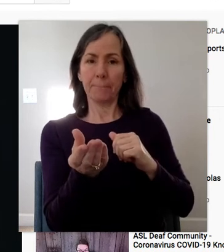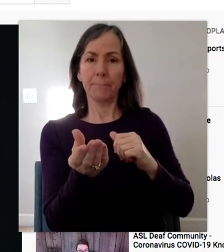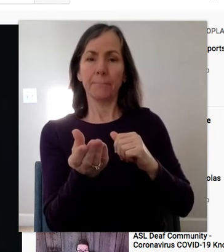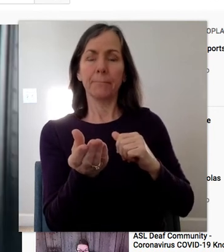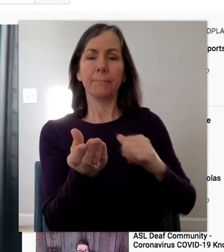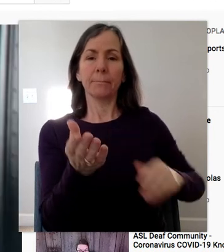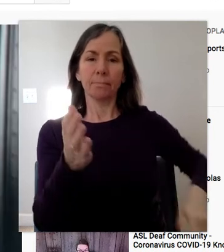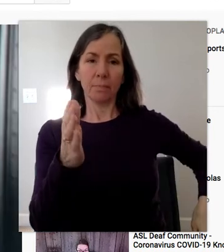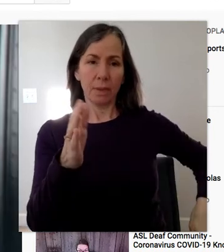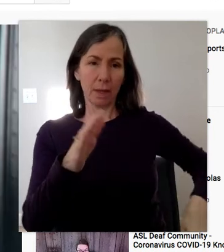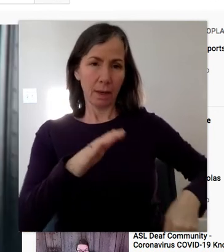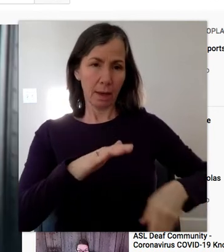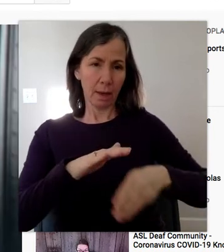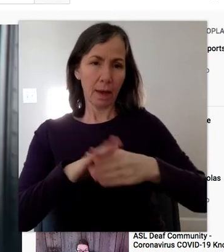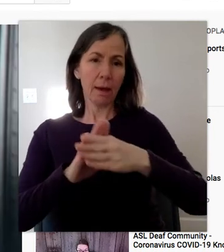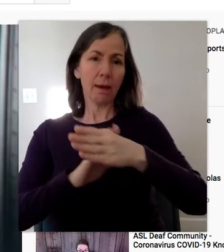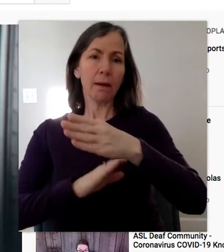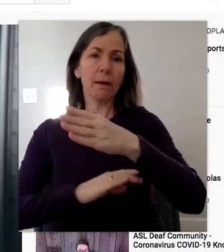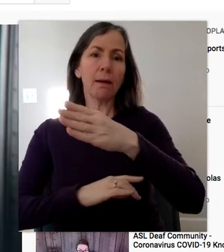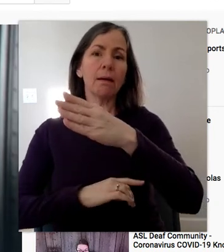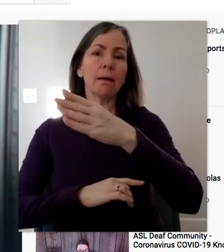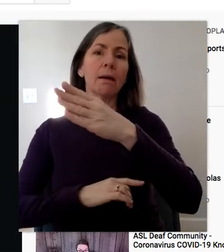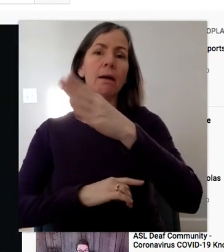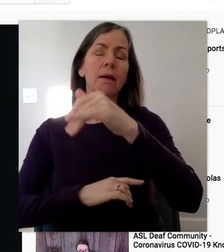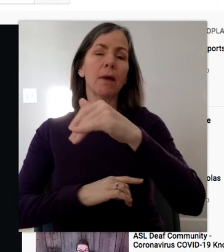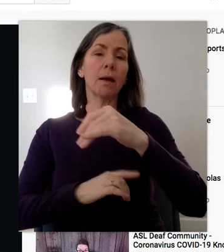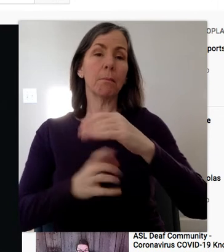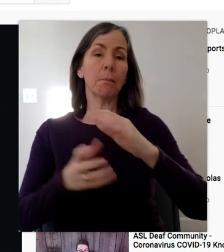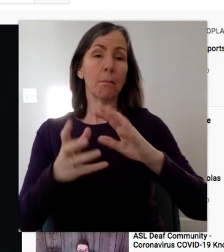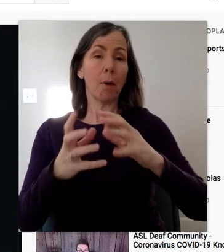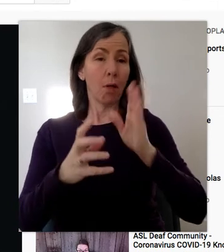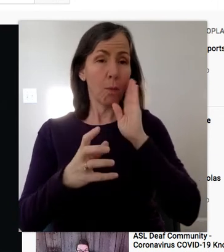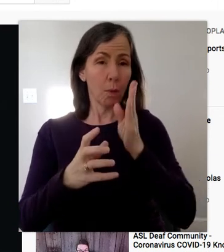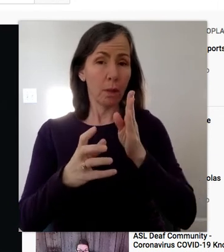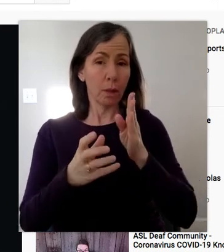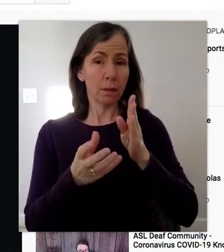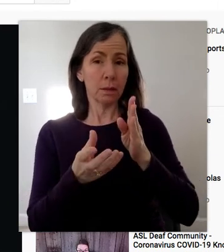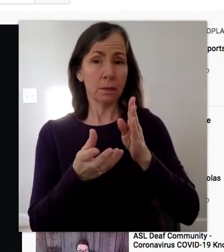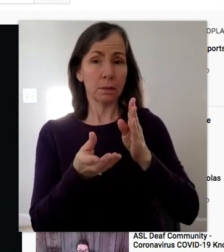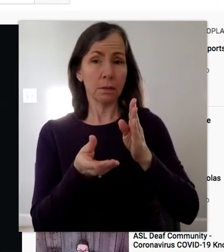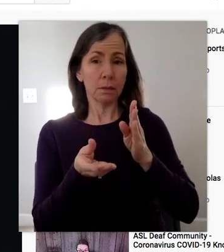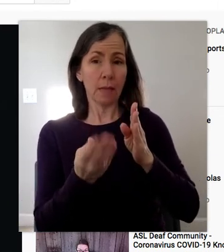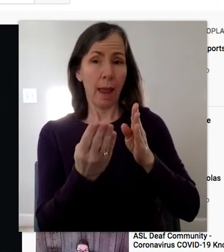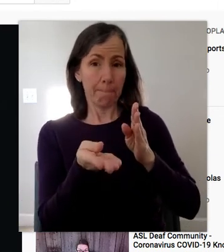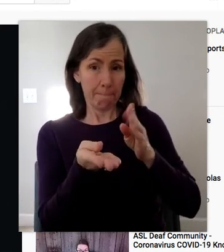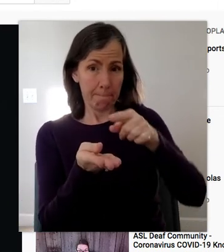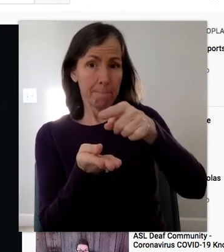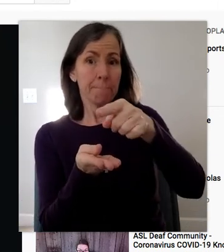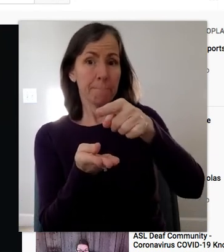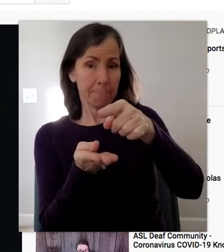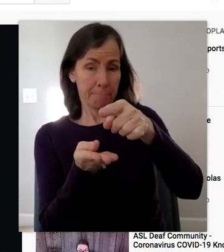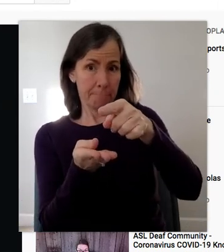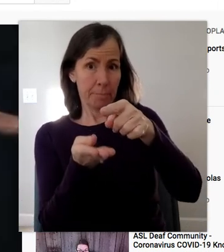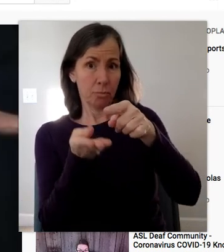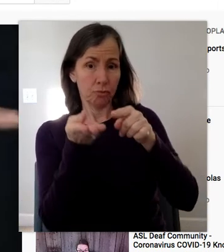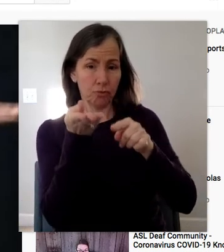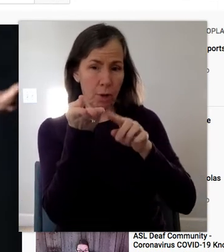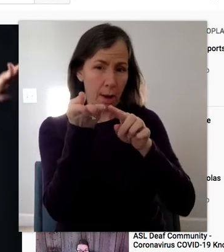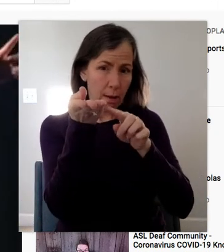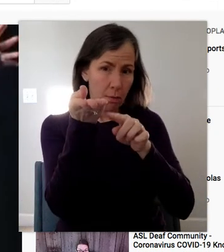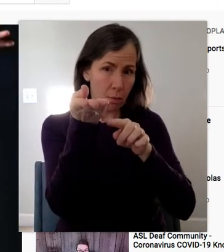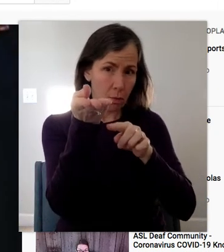At the moment of impact of the ball, our leg will actually snap and actually straighten out at that moment, and that's the exact moment that you want to make contact with the